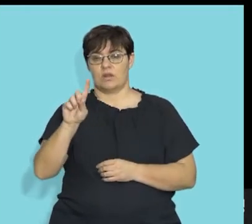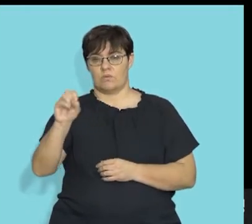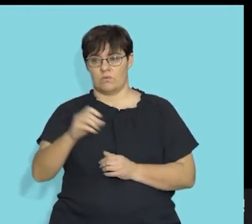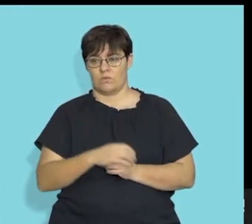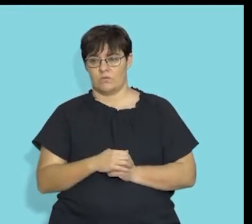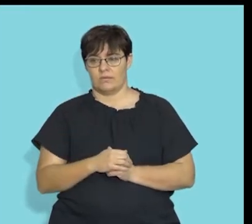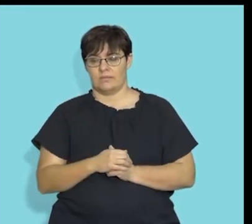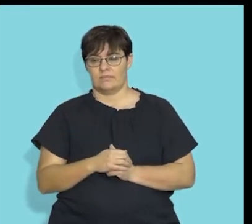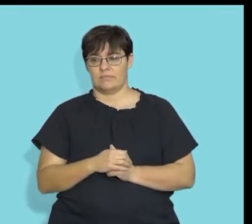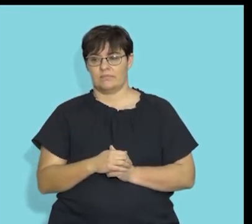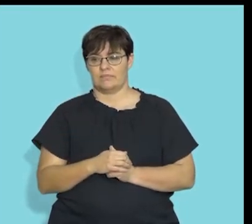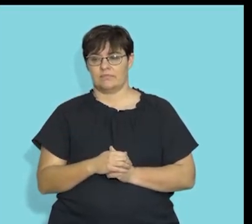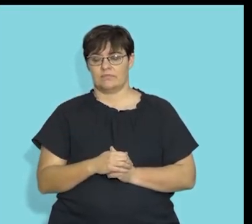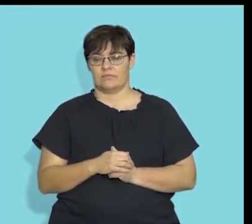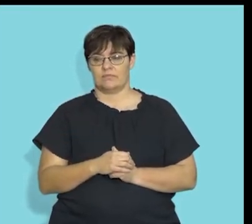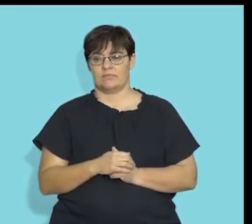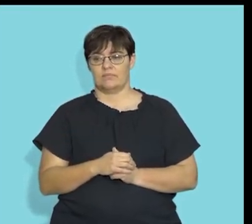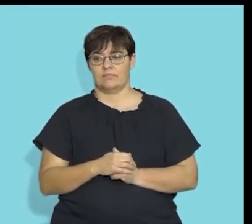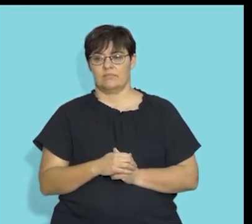to